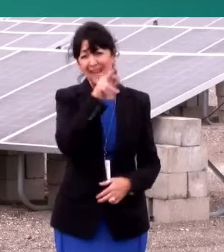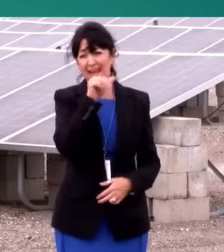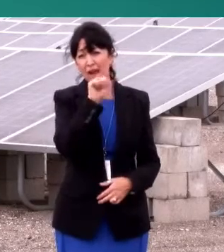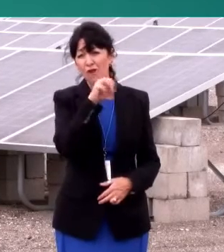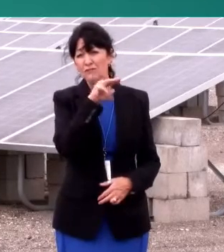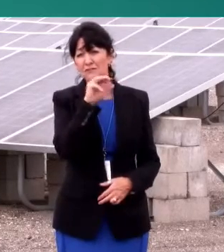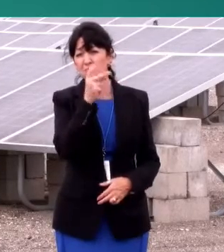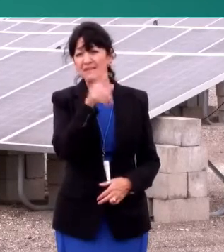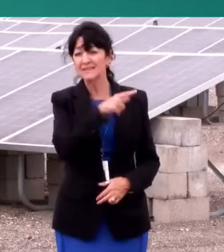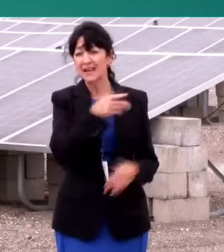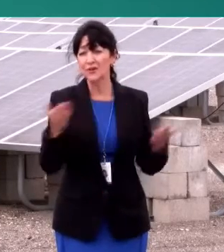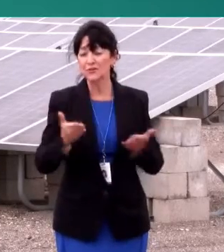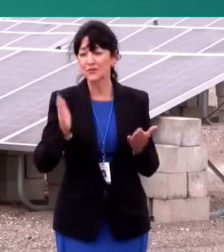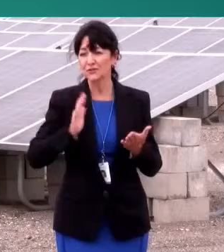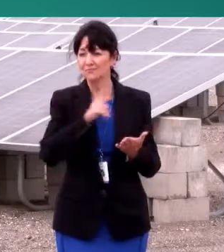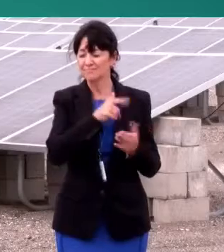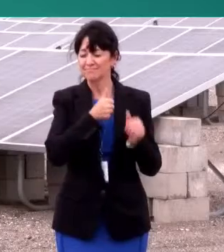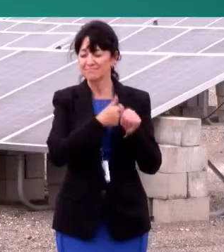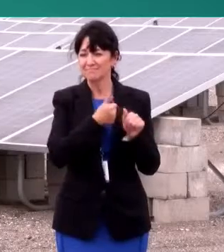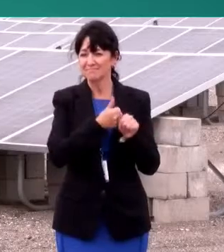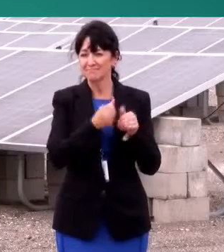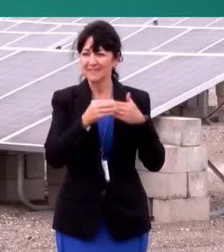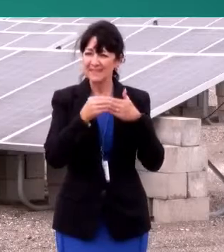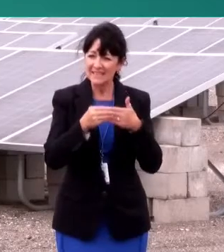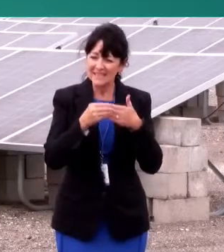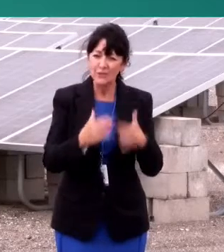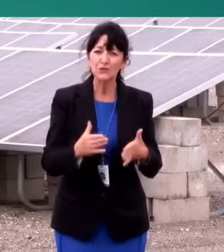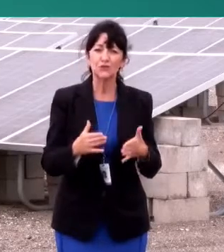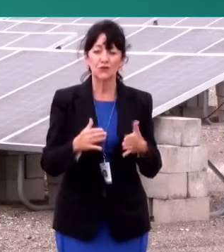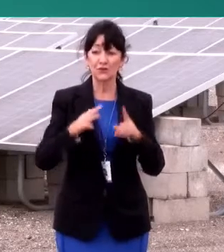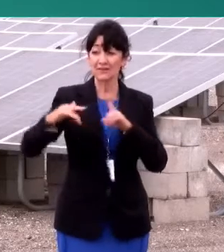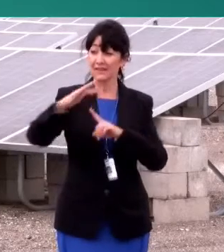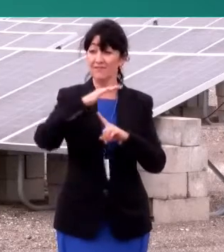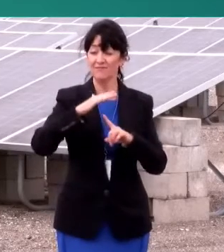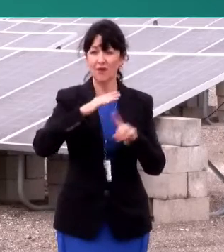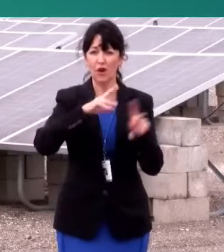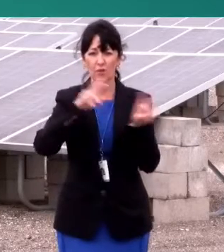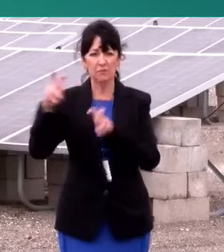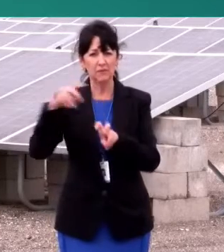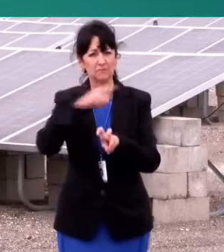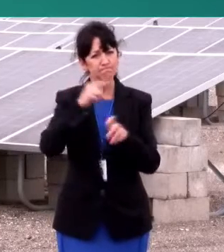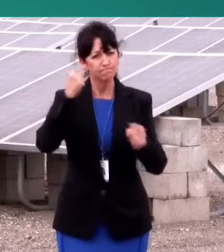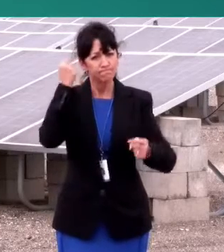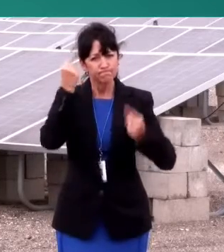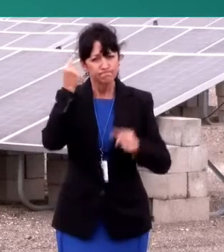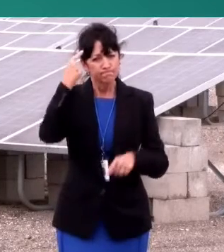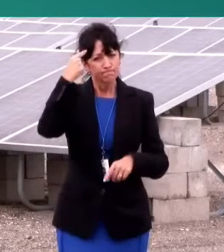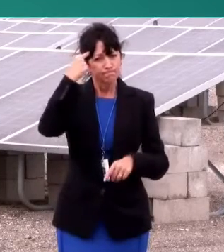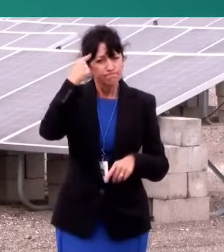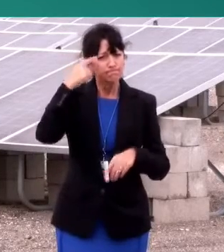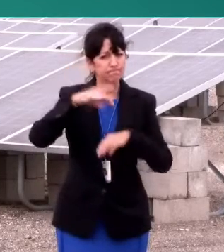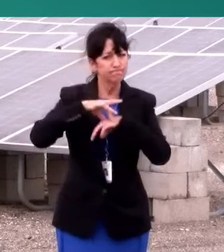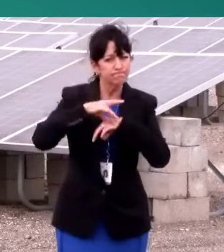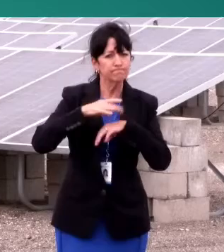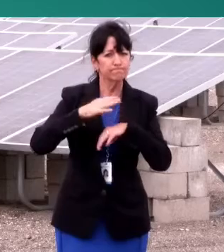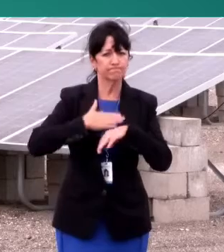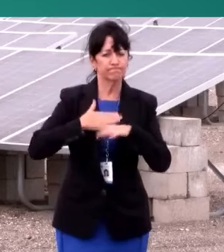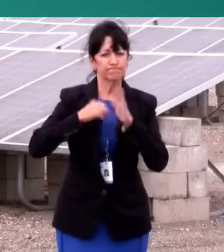a leader when it came to the environmental issues within our state, legislation. What Senator